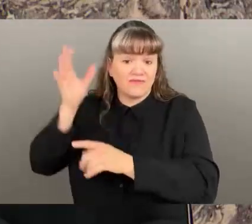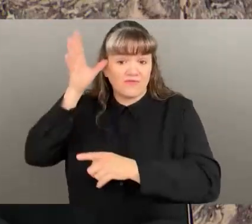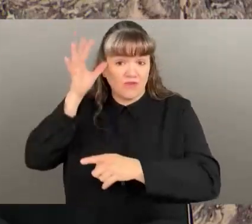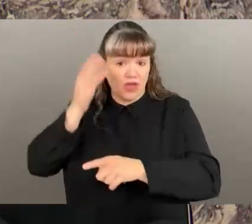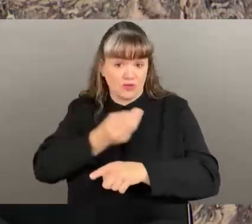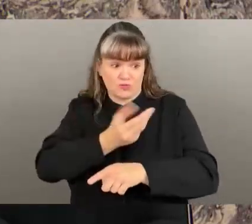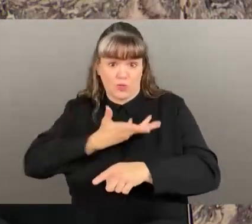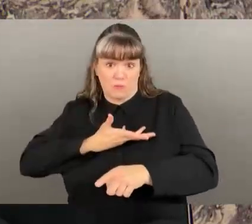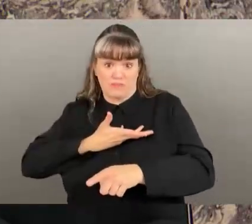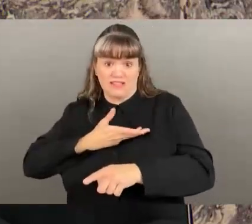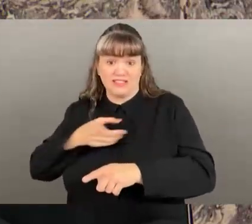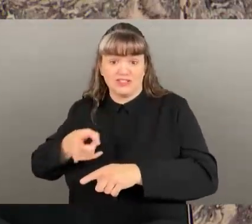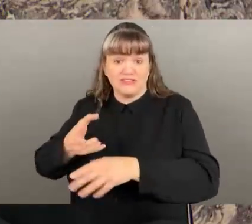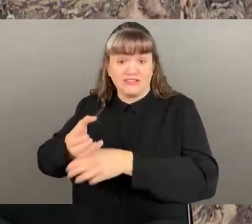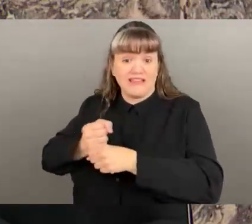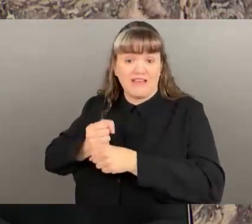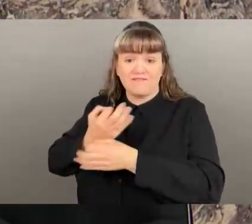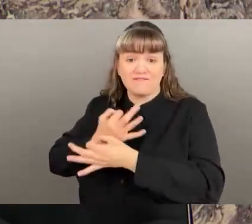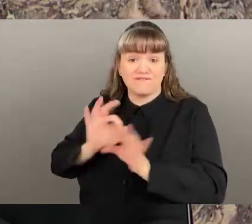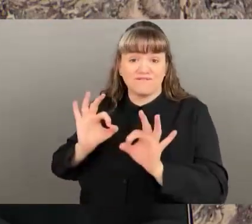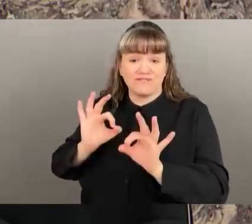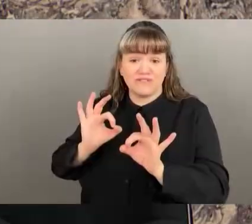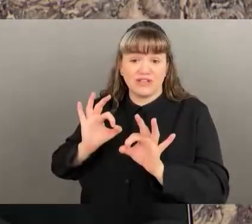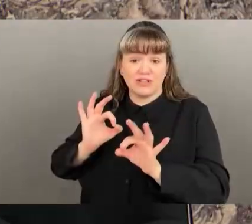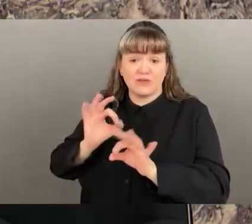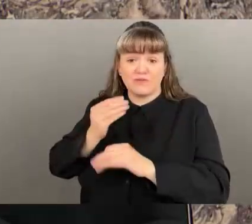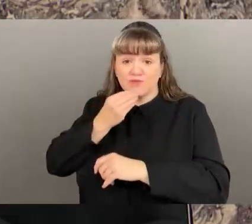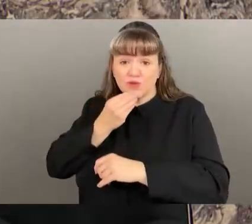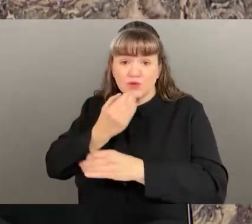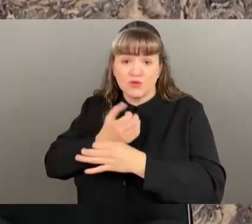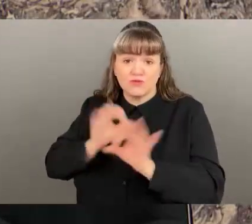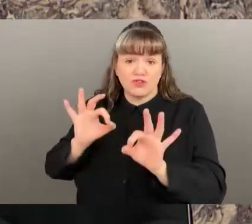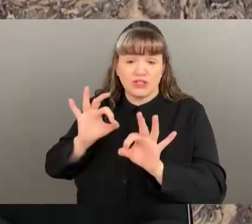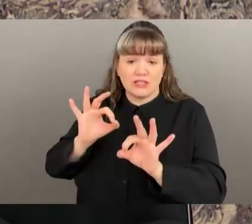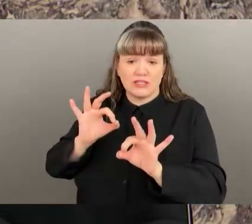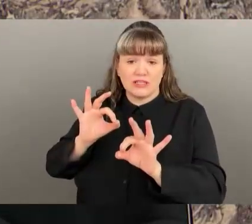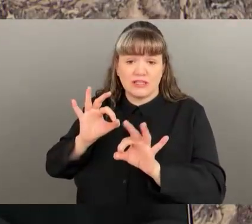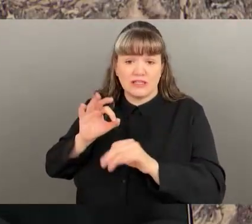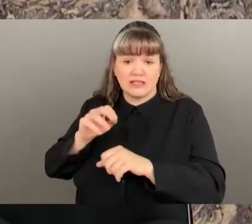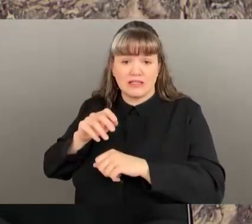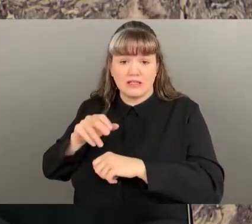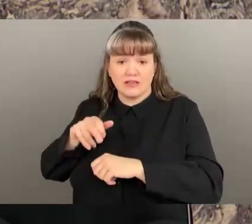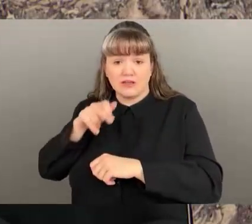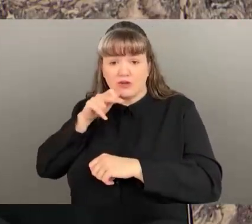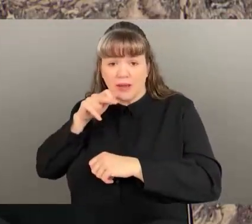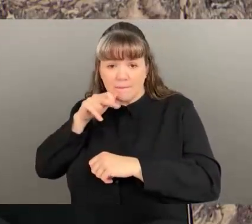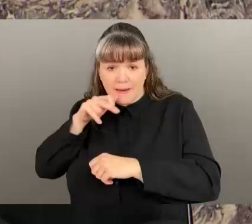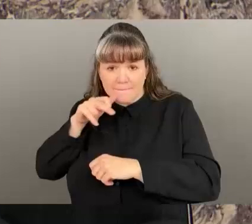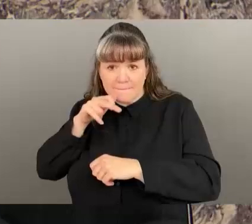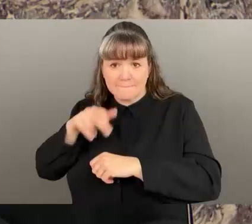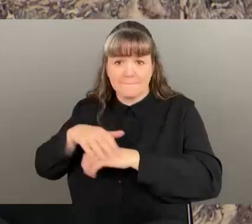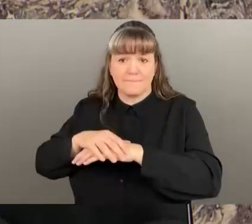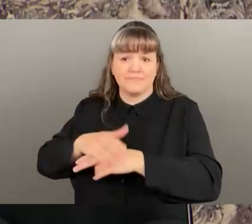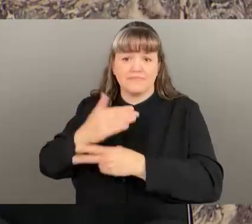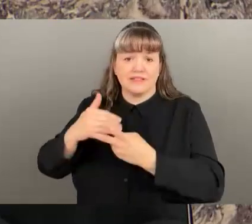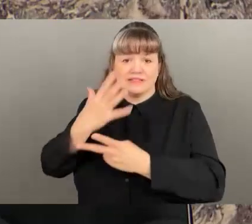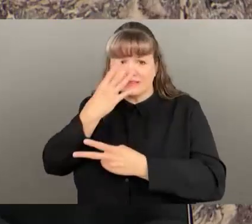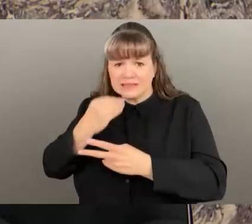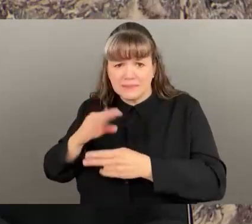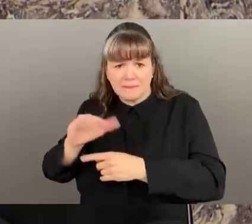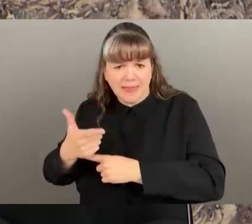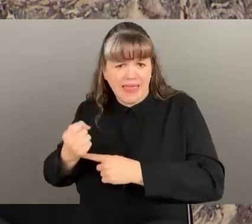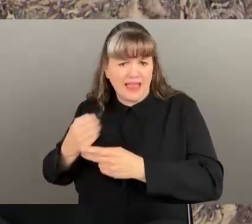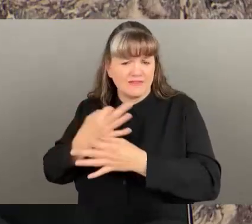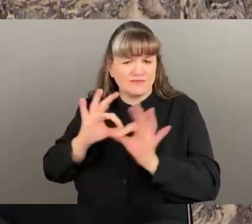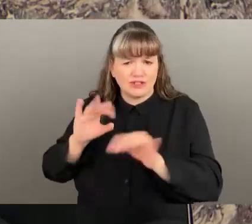free? Help, end quote. Instead of recovery services, she was given prescribed alternatives, despite already